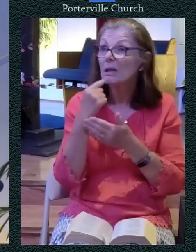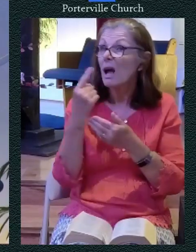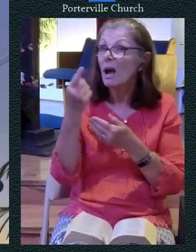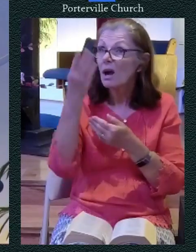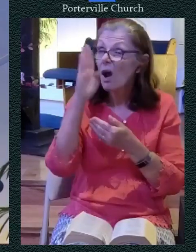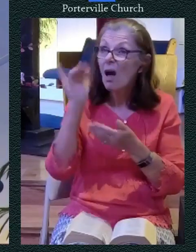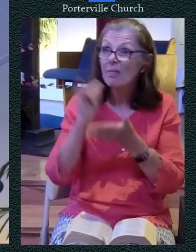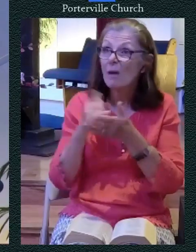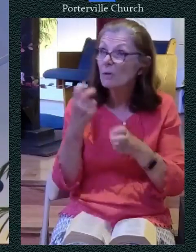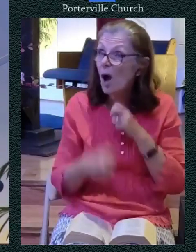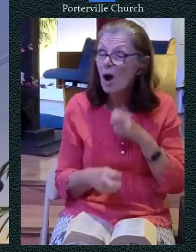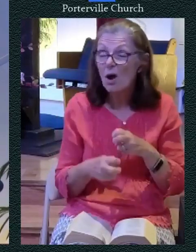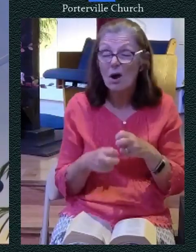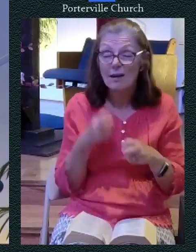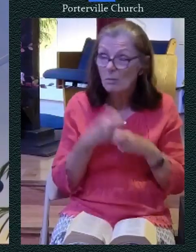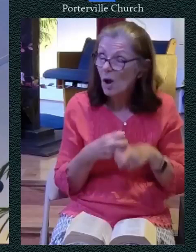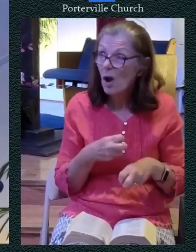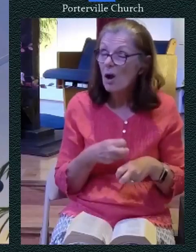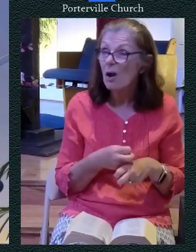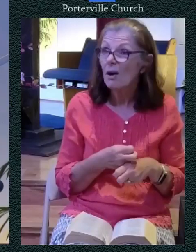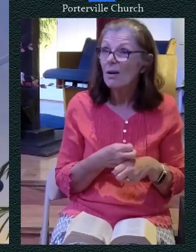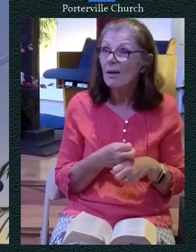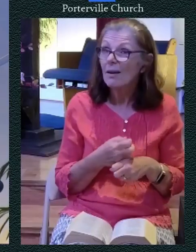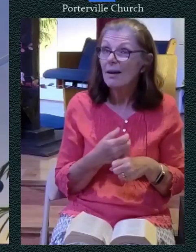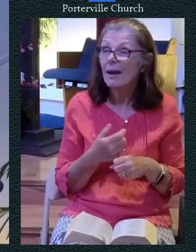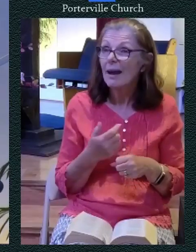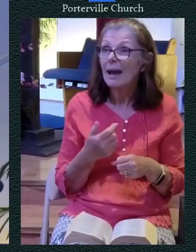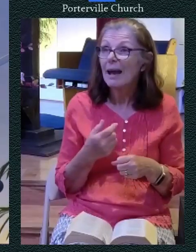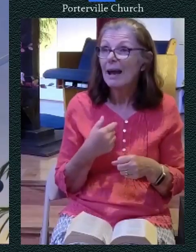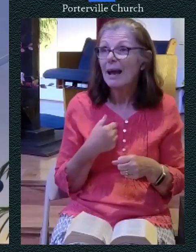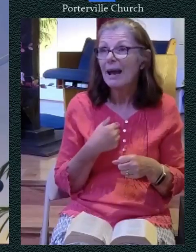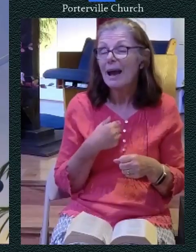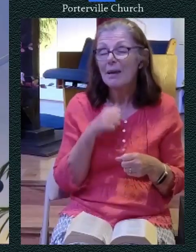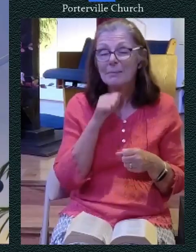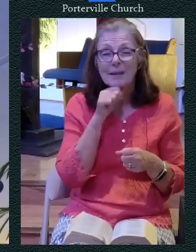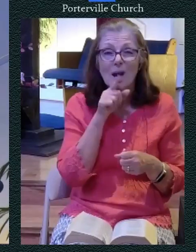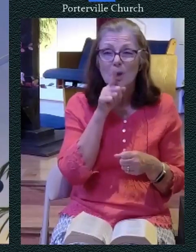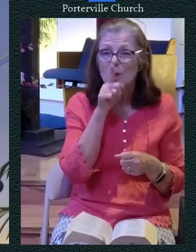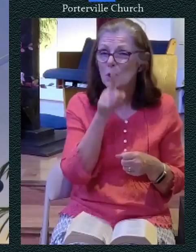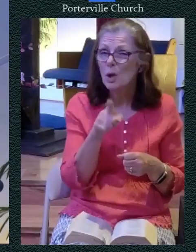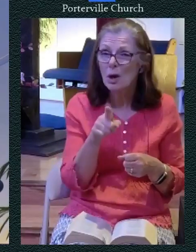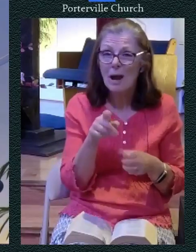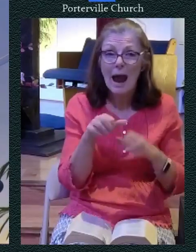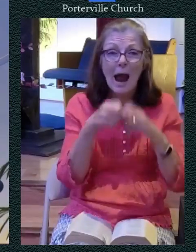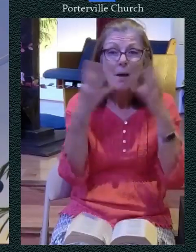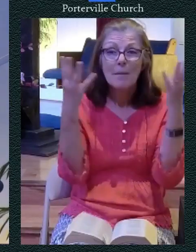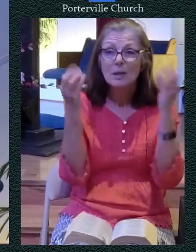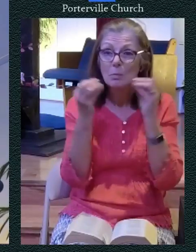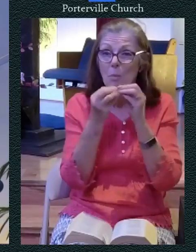and I'm paraphrasing here, God, I'm not sure how much more of that I can handle.